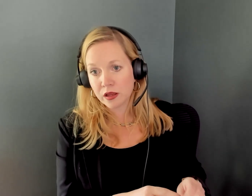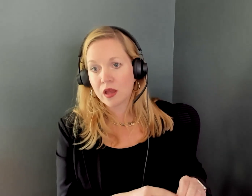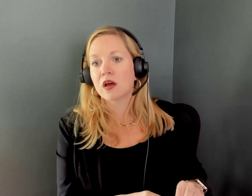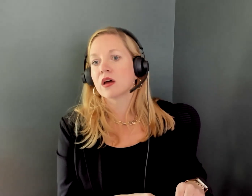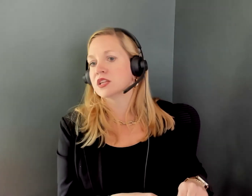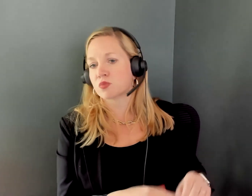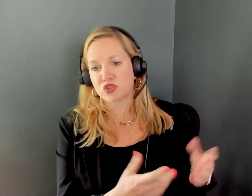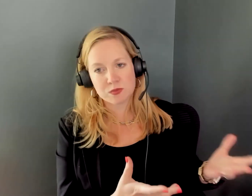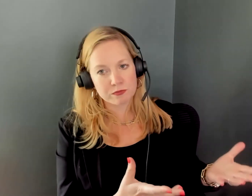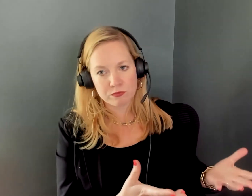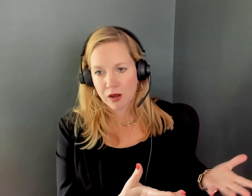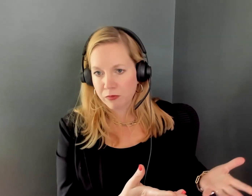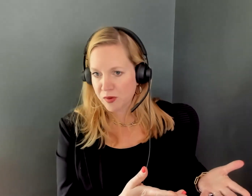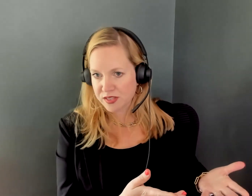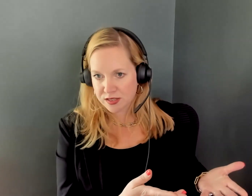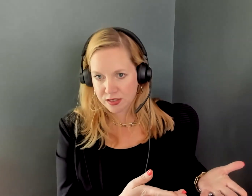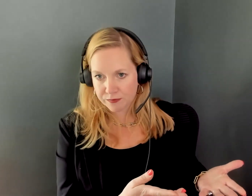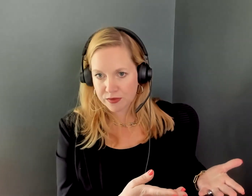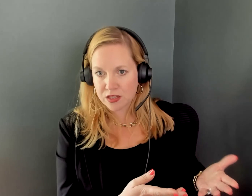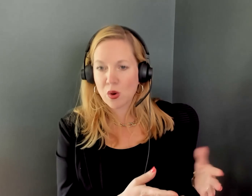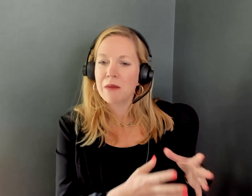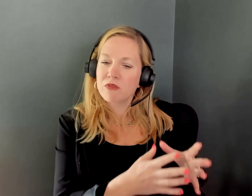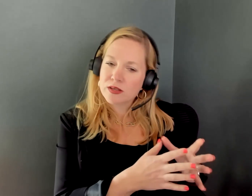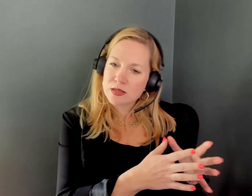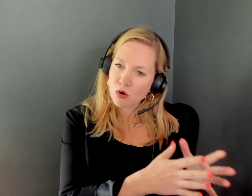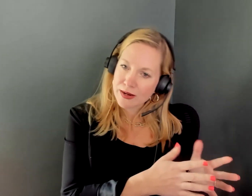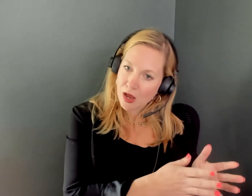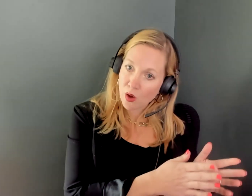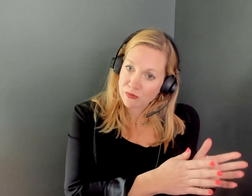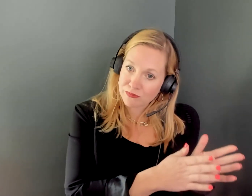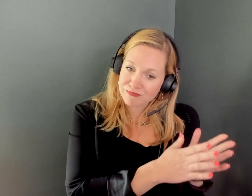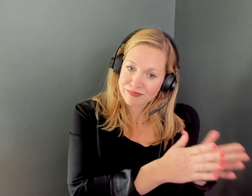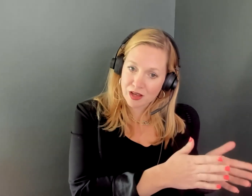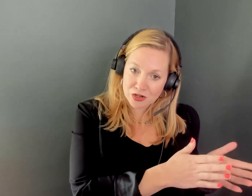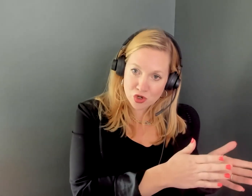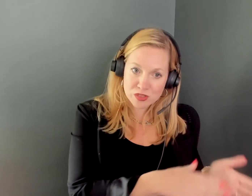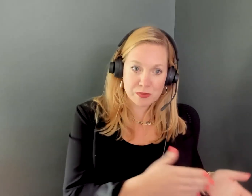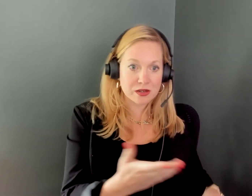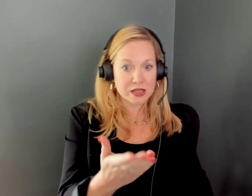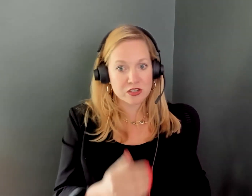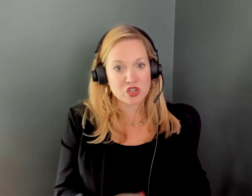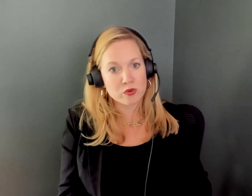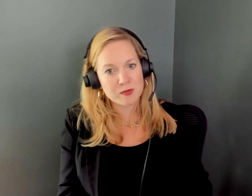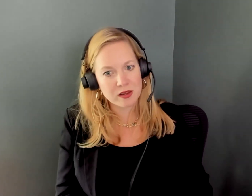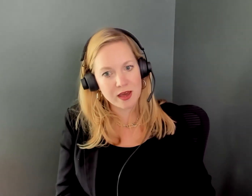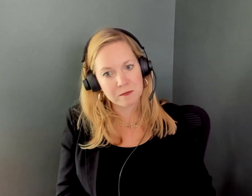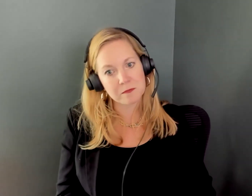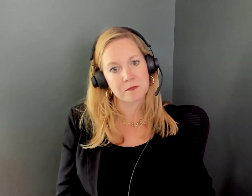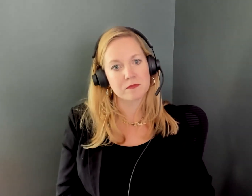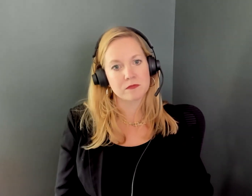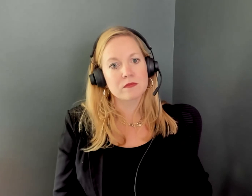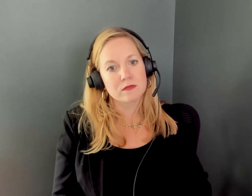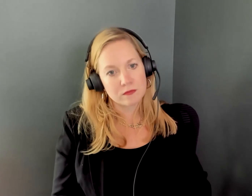reported. It was just published by the CDC. And so I'm focusing more right now on adults. But Claire, did you want to respond to